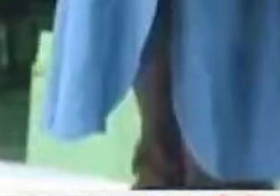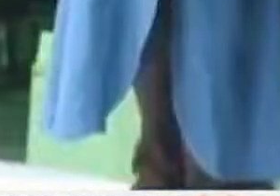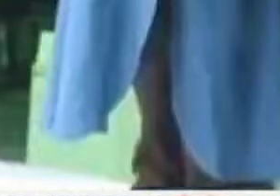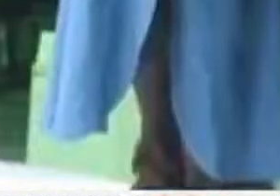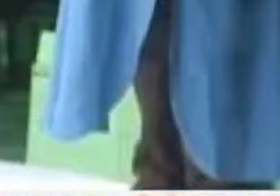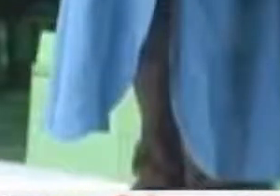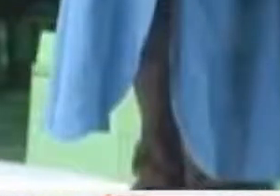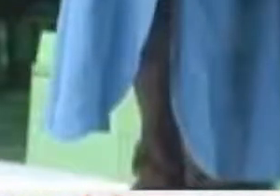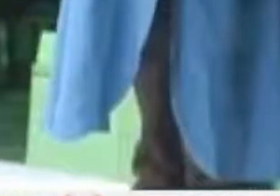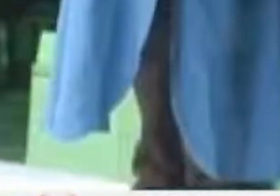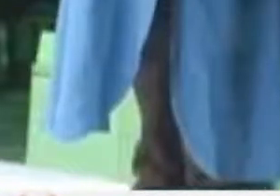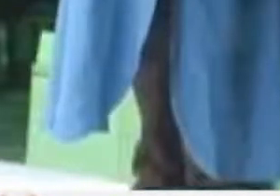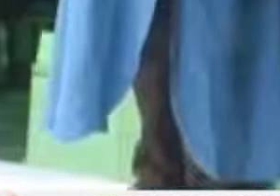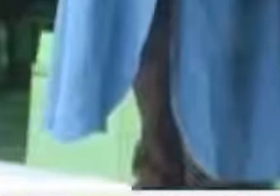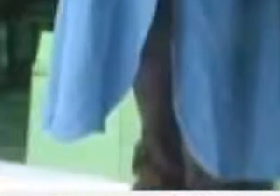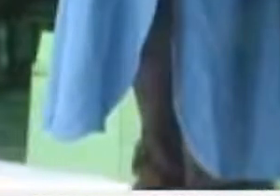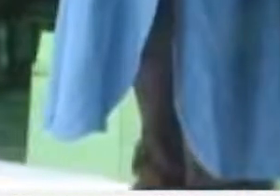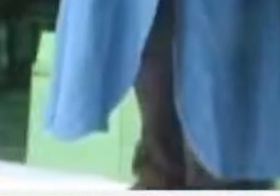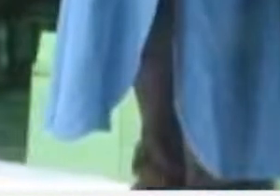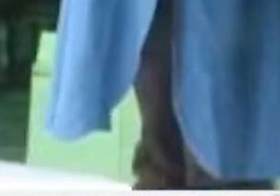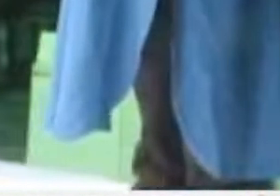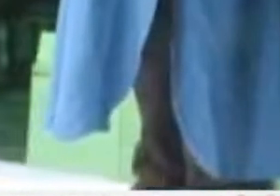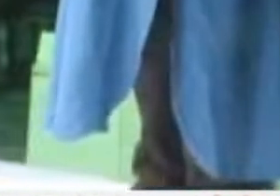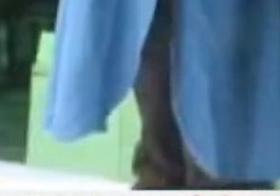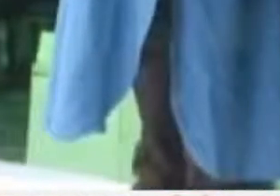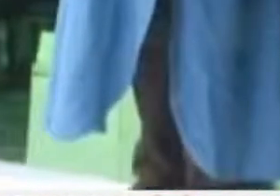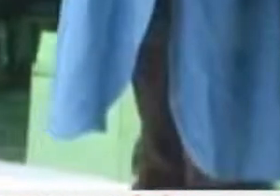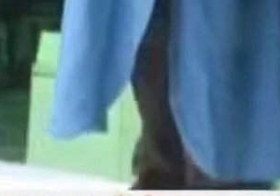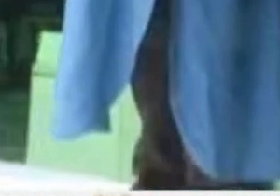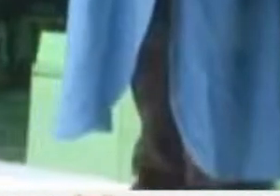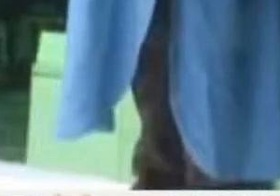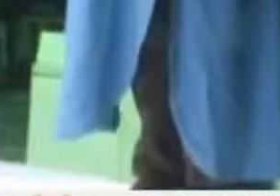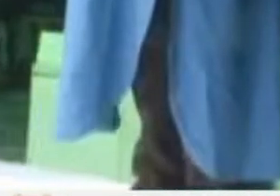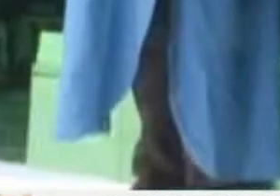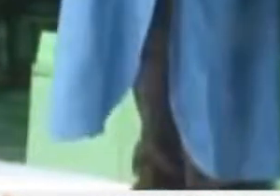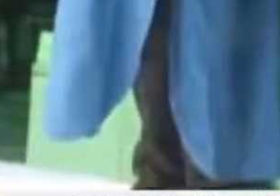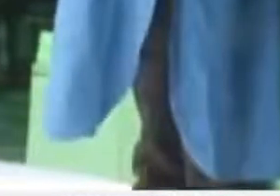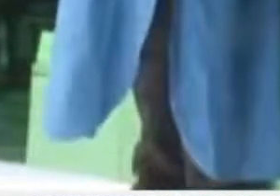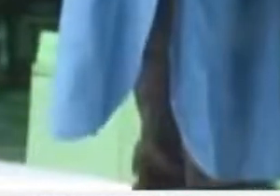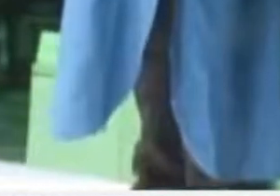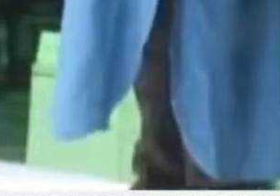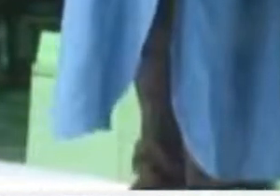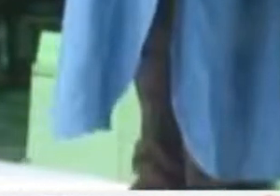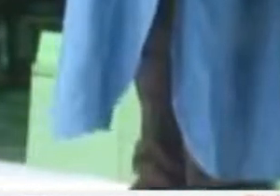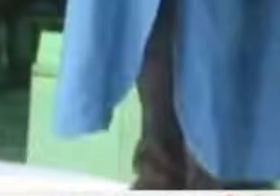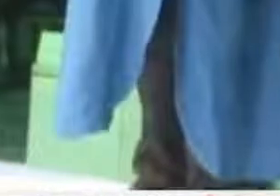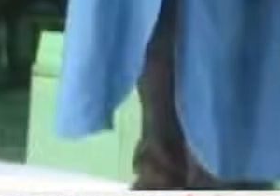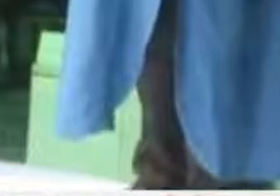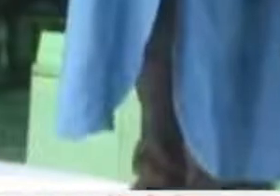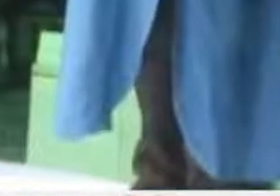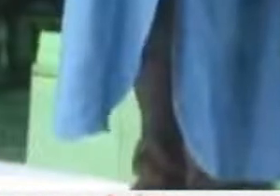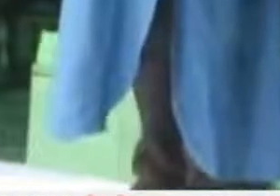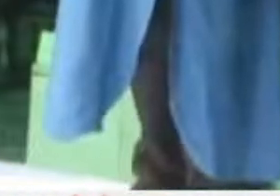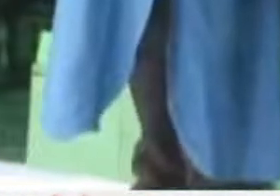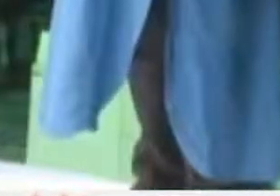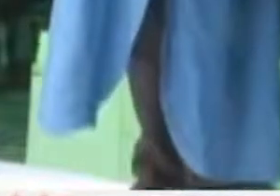First and foremost, what do you think is most critical that people are not talking about, aside the issue of the direct primaries? Because I know that will generate